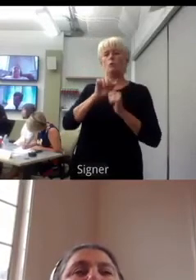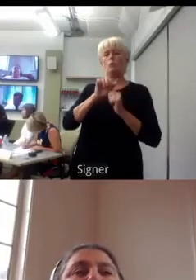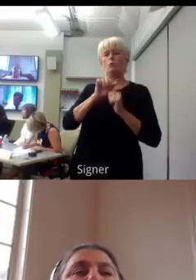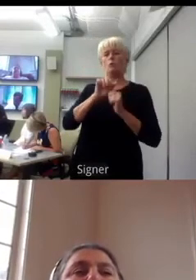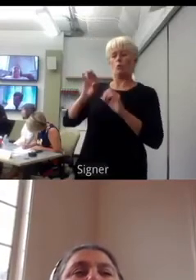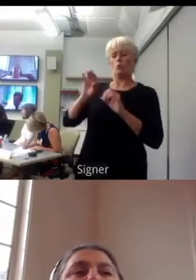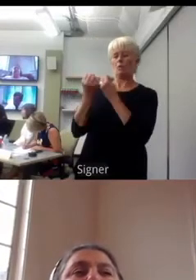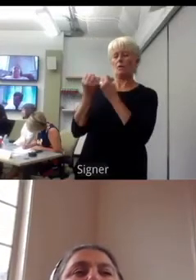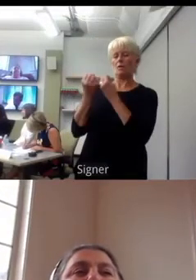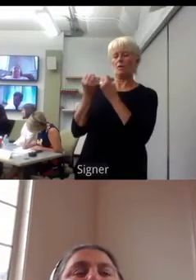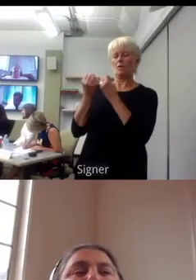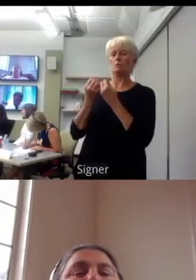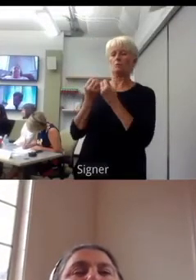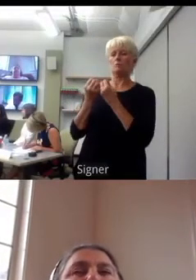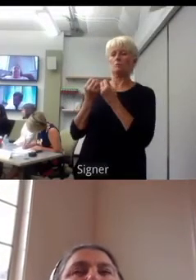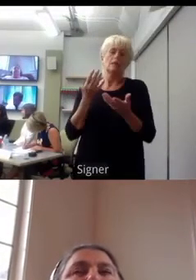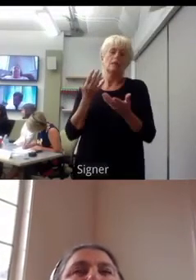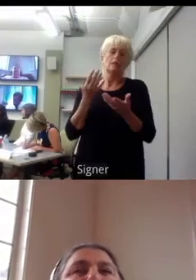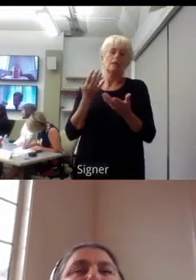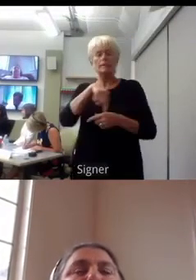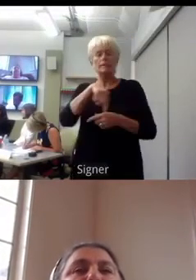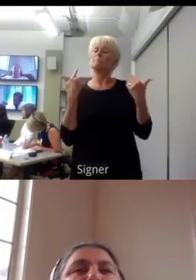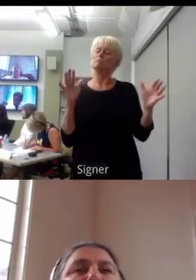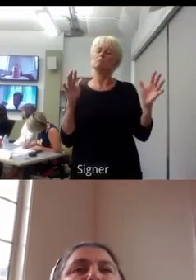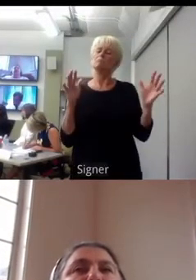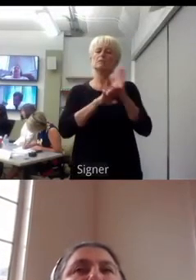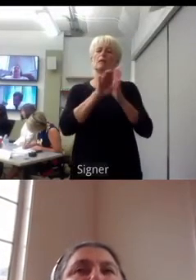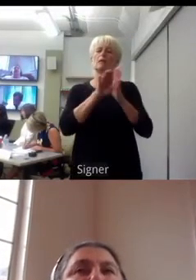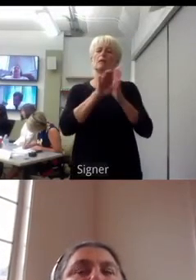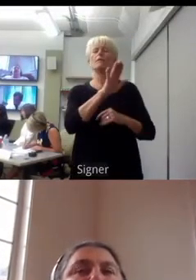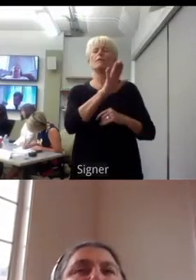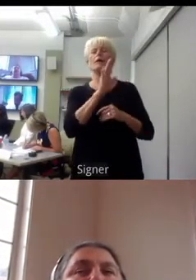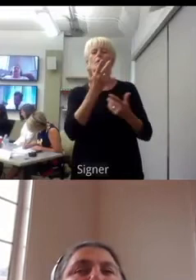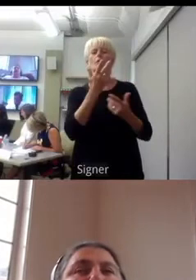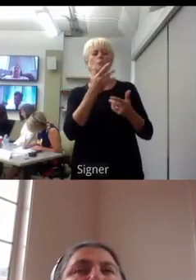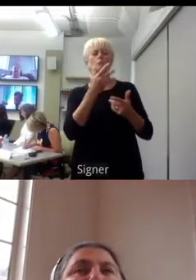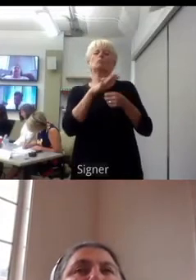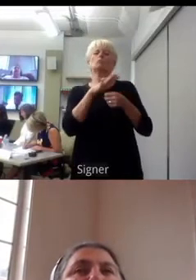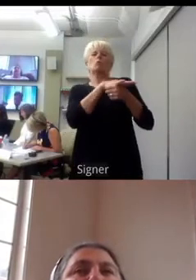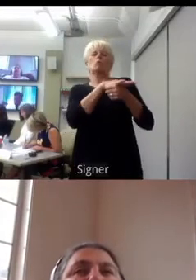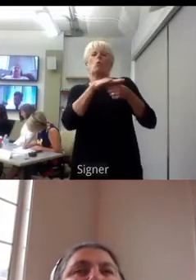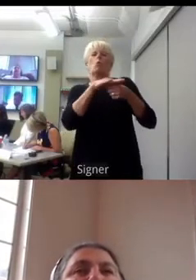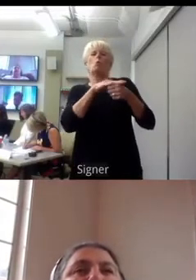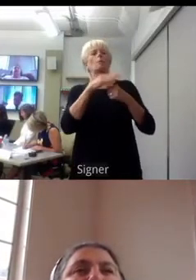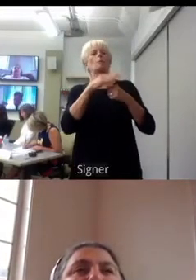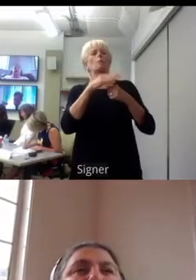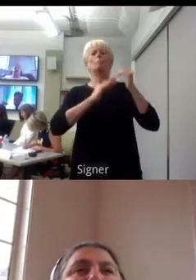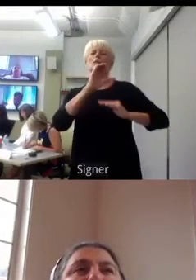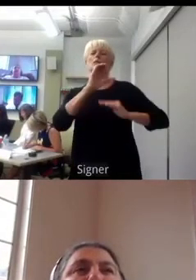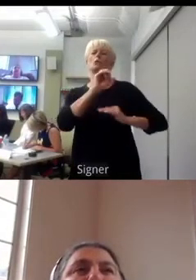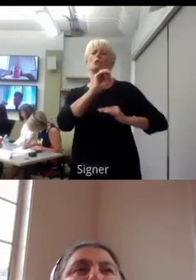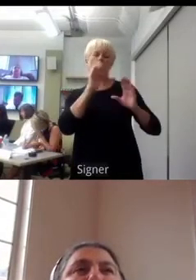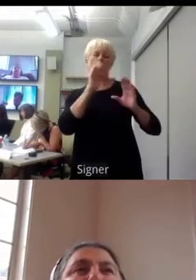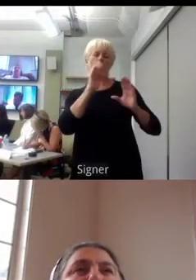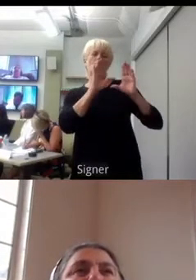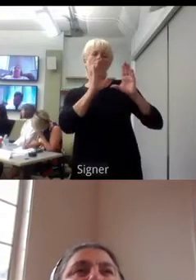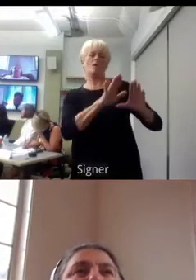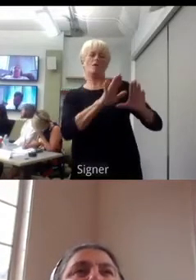own local building codes or standards for their own municipality. Are they any